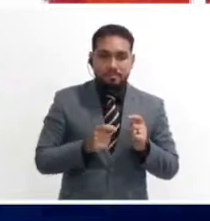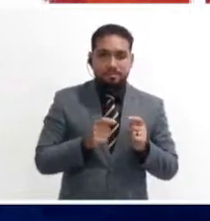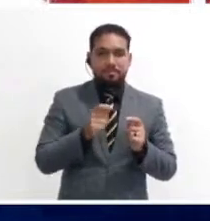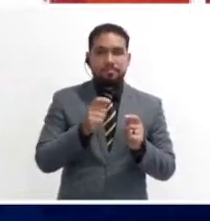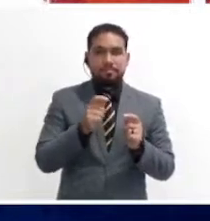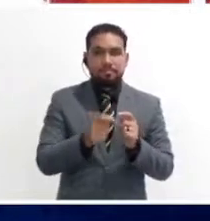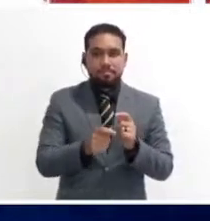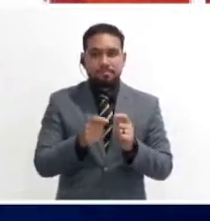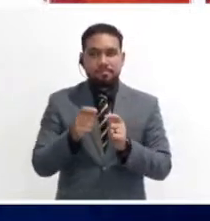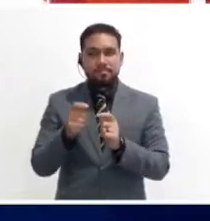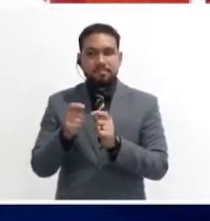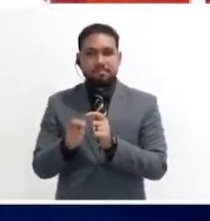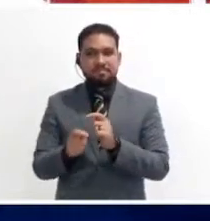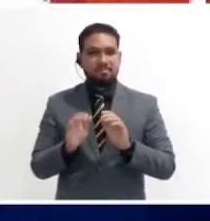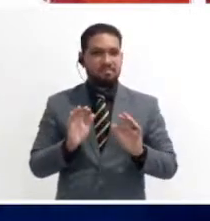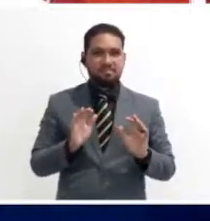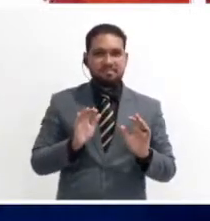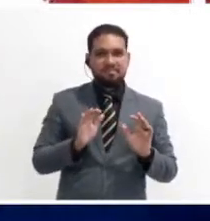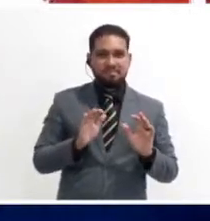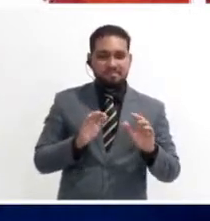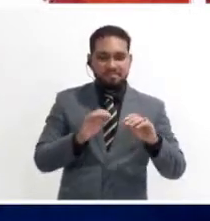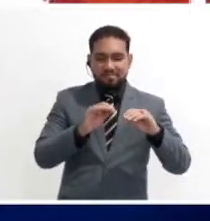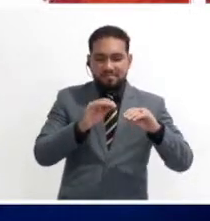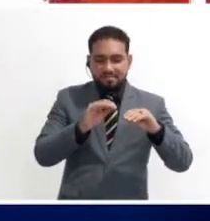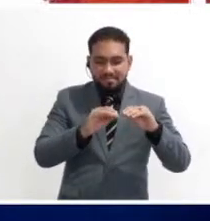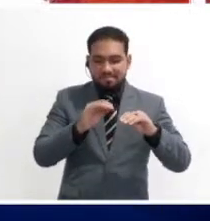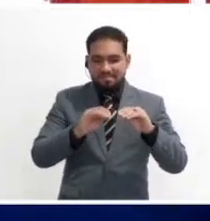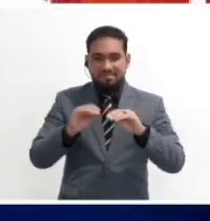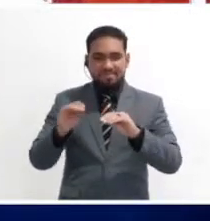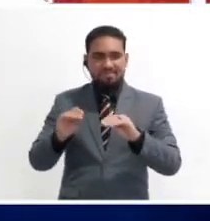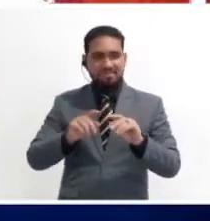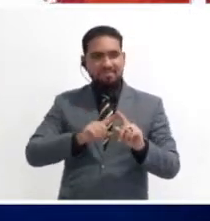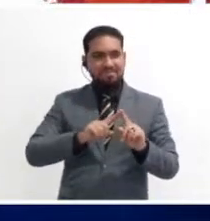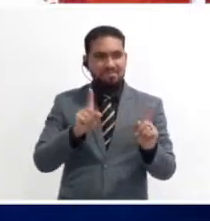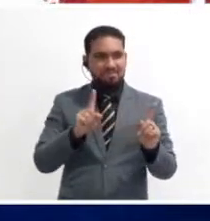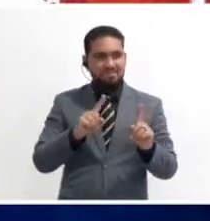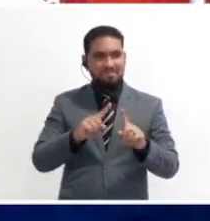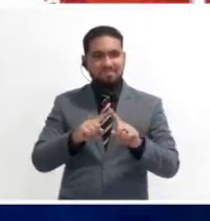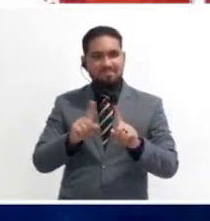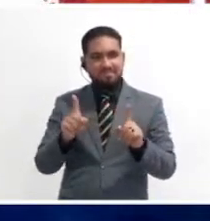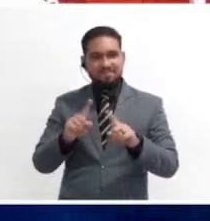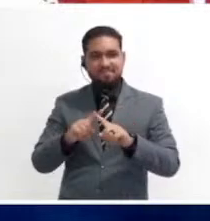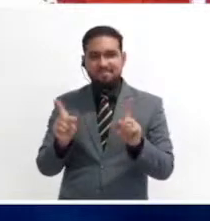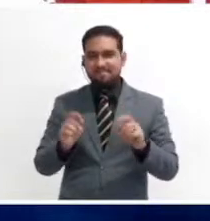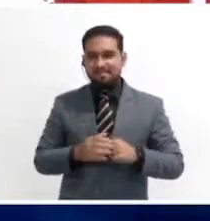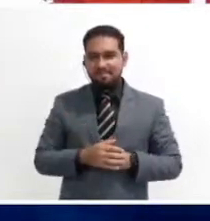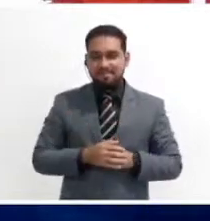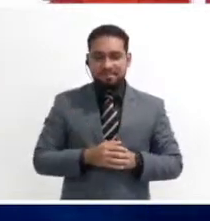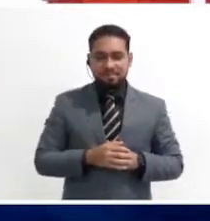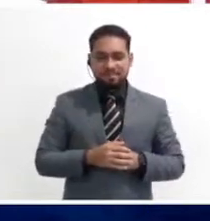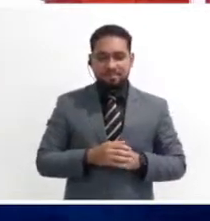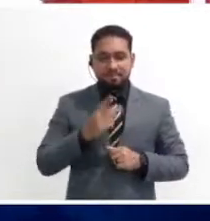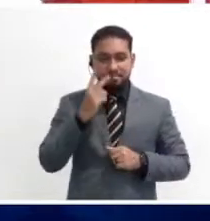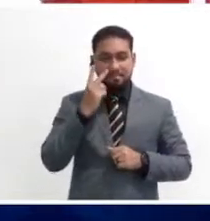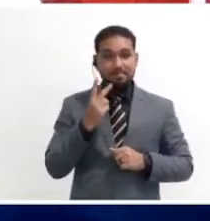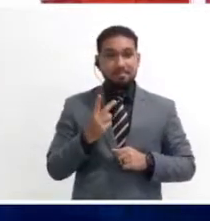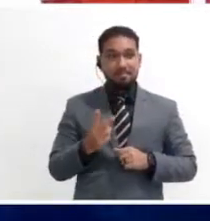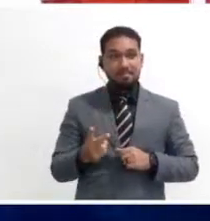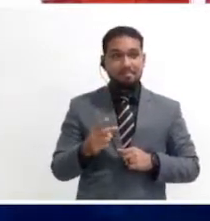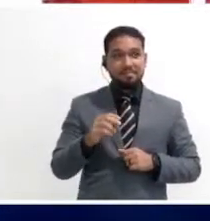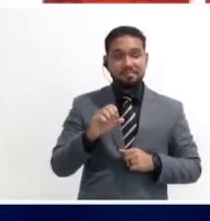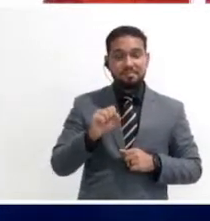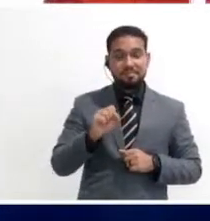seeing on the left a certain, we call it SOT package, or small outline